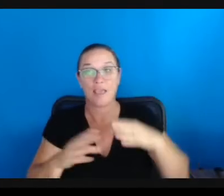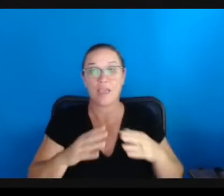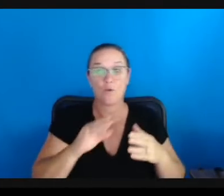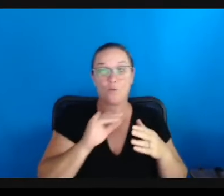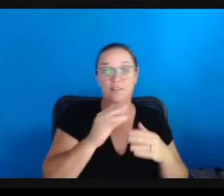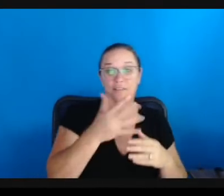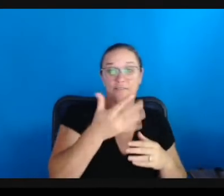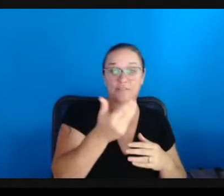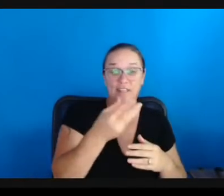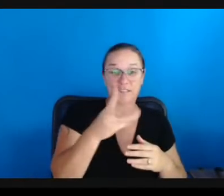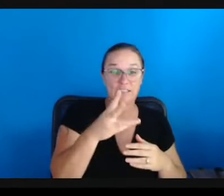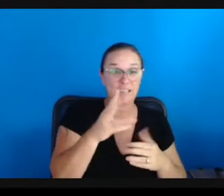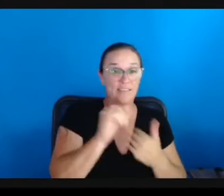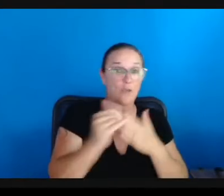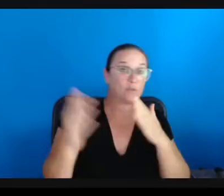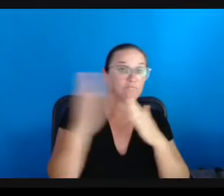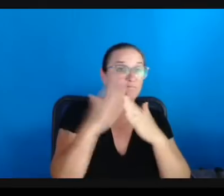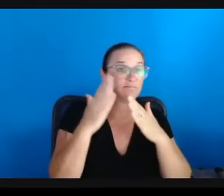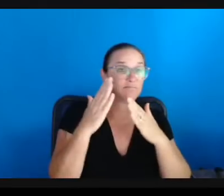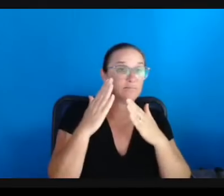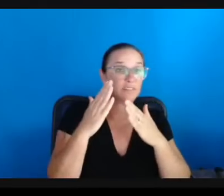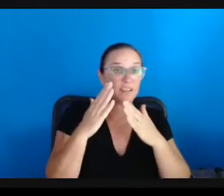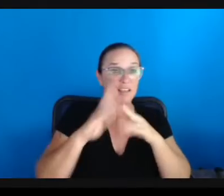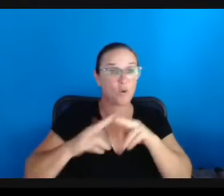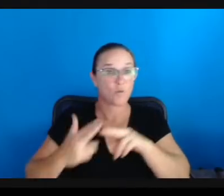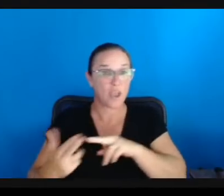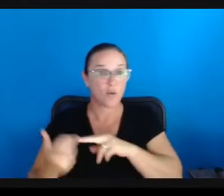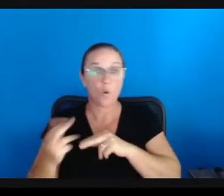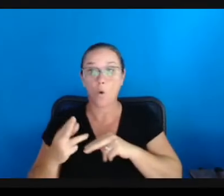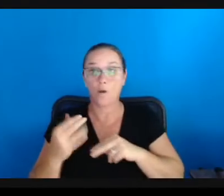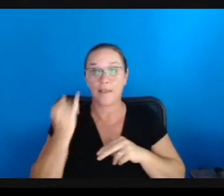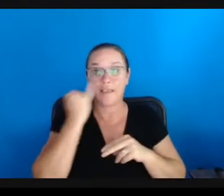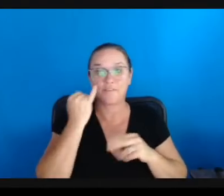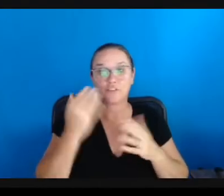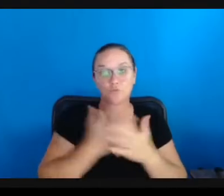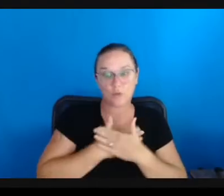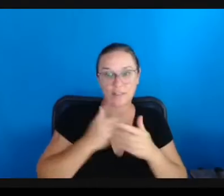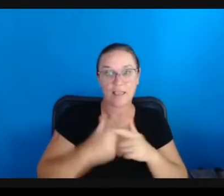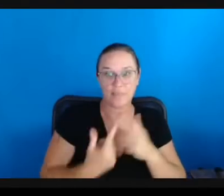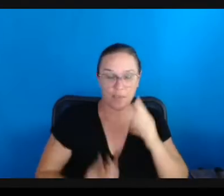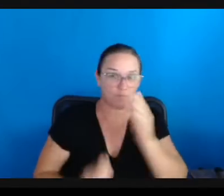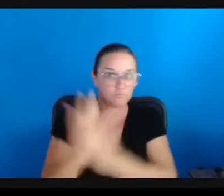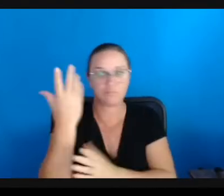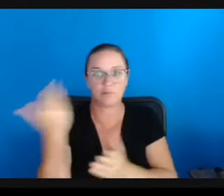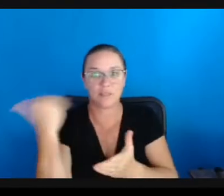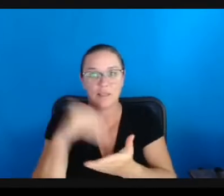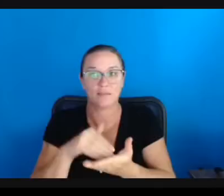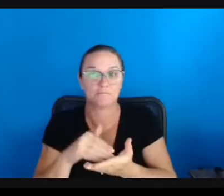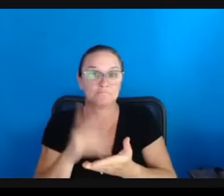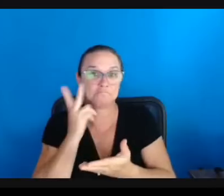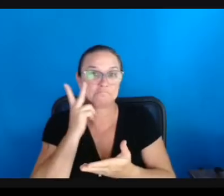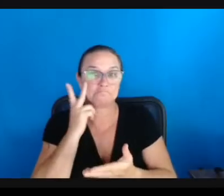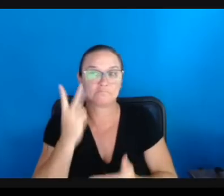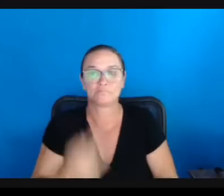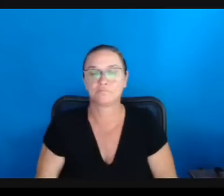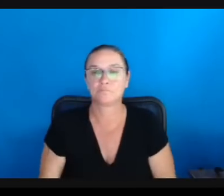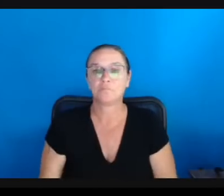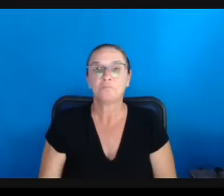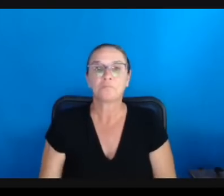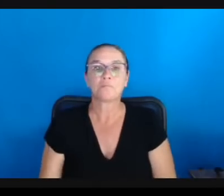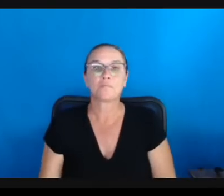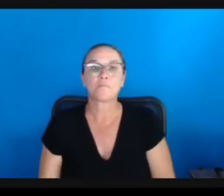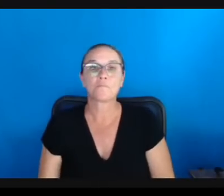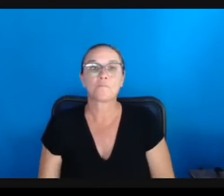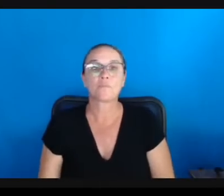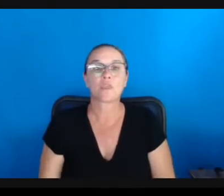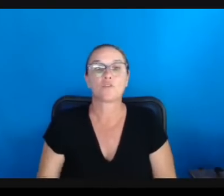some adjustments happening within the volcano? And we'll come to this in a little while once again as well. So coming to our duration